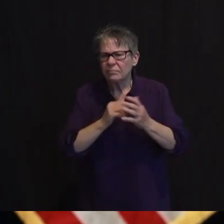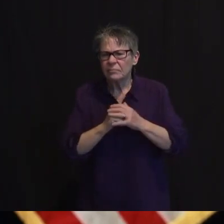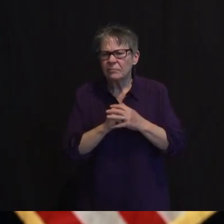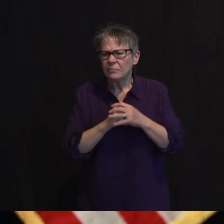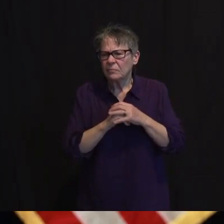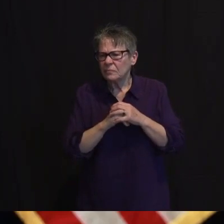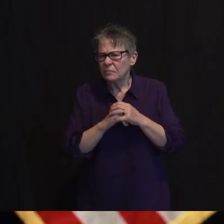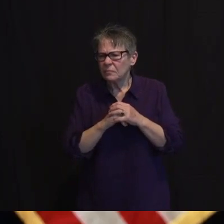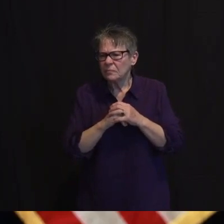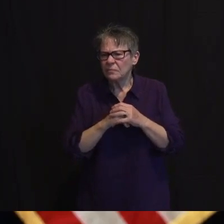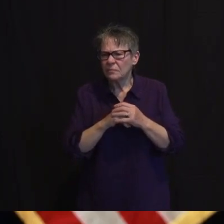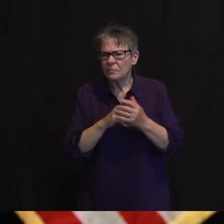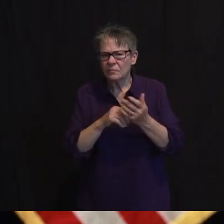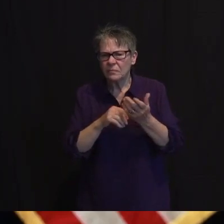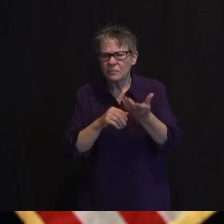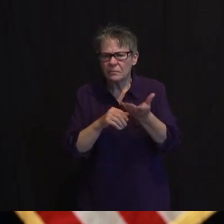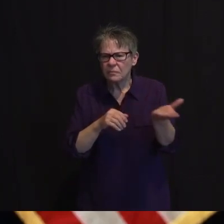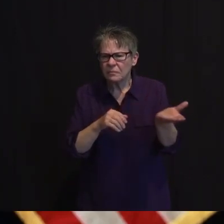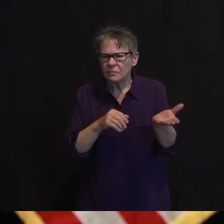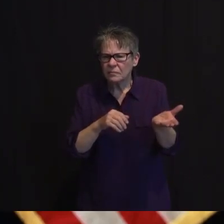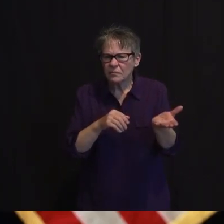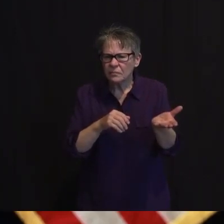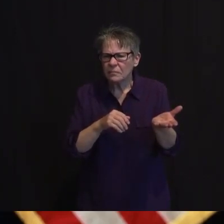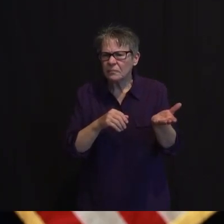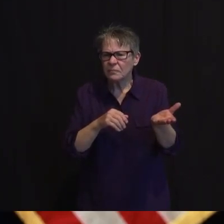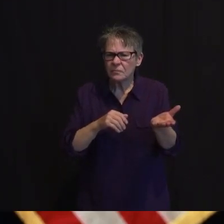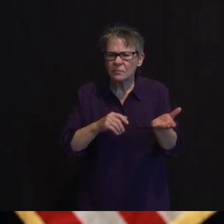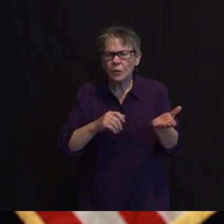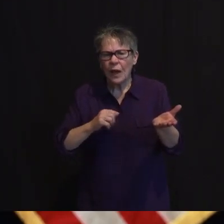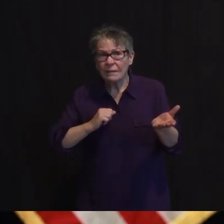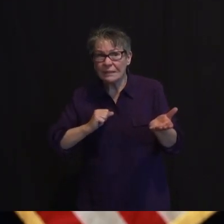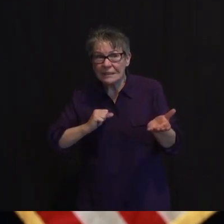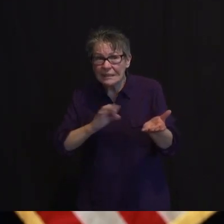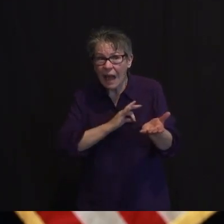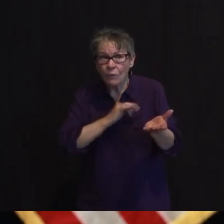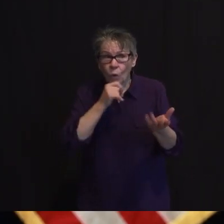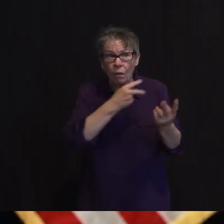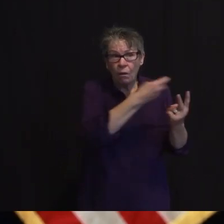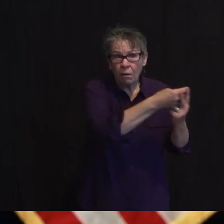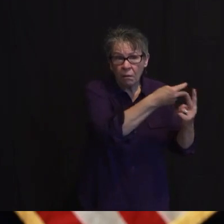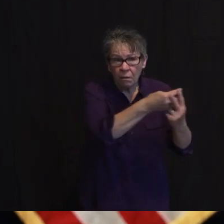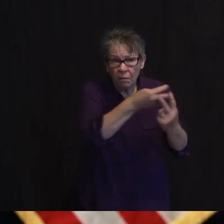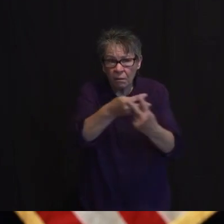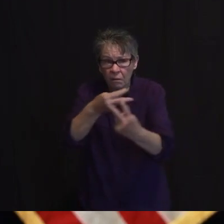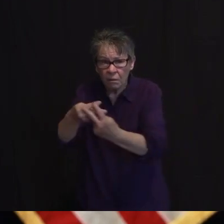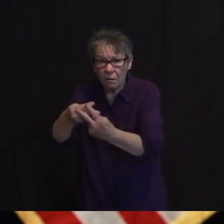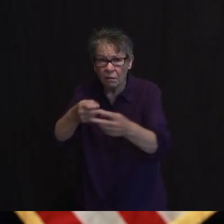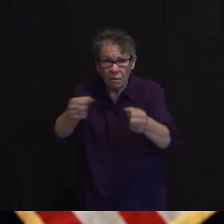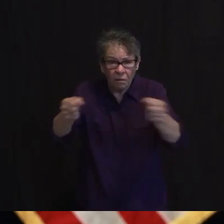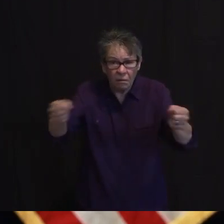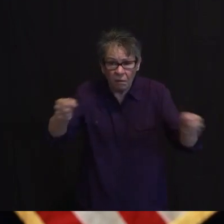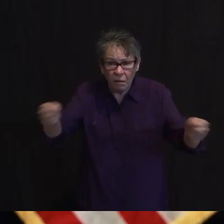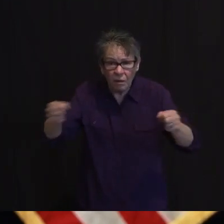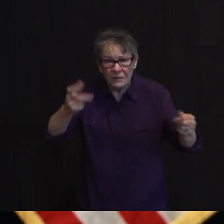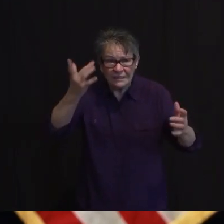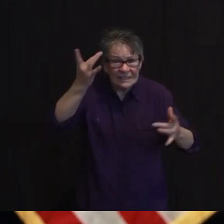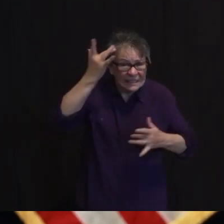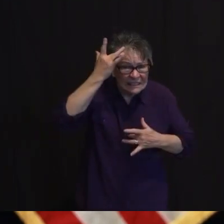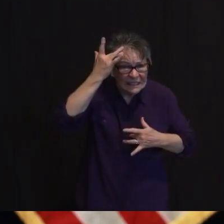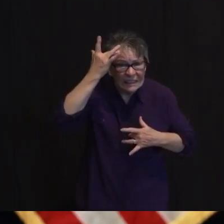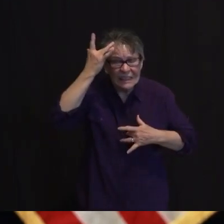quarantine. In some cases, this is a bridge too far, and we can understand that. Staffing, and then you mentioned